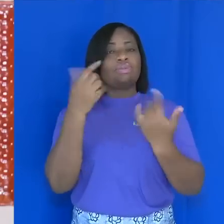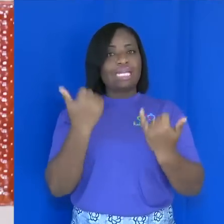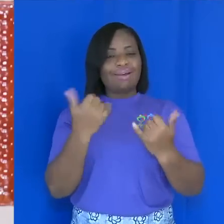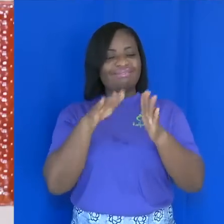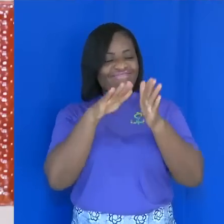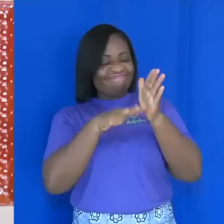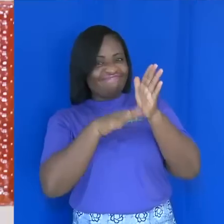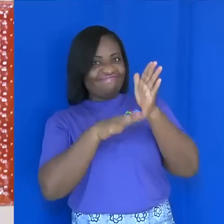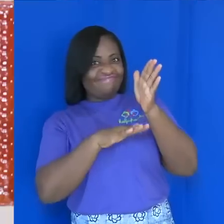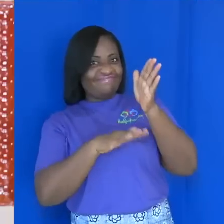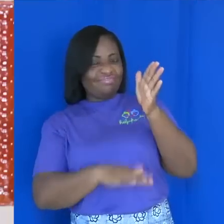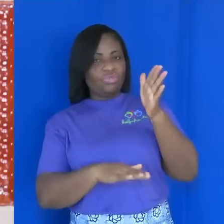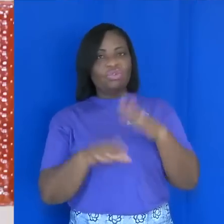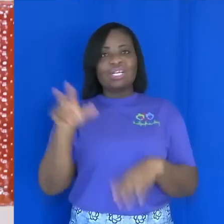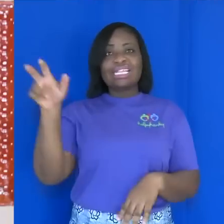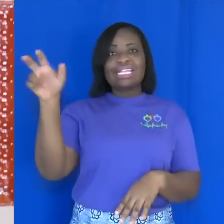declined further to